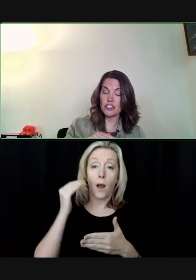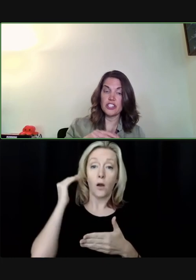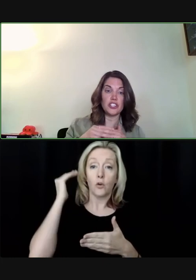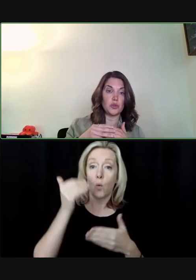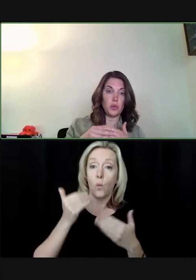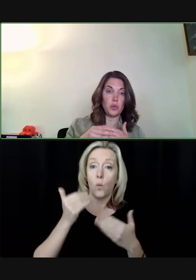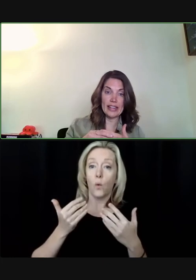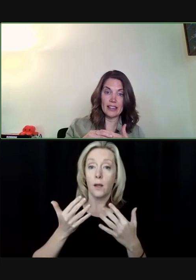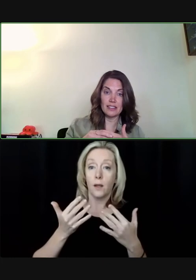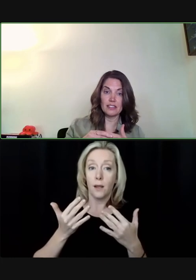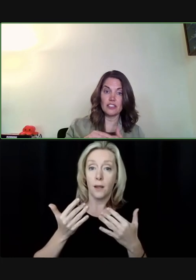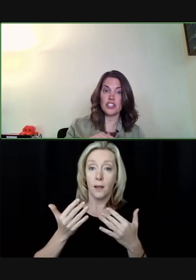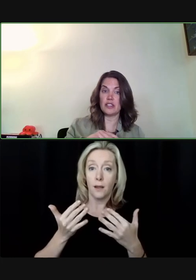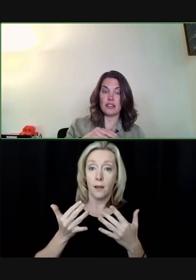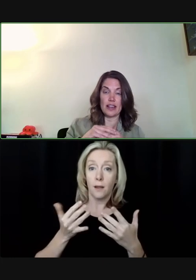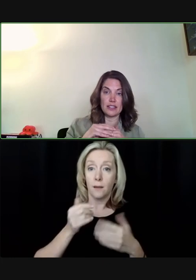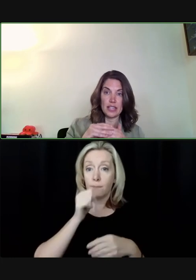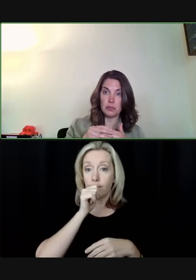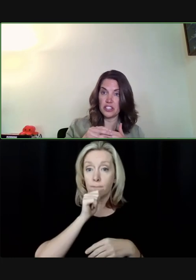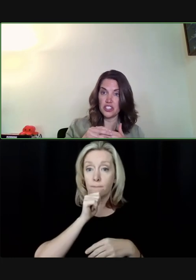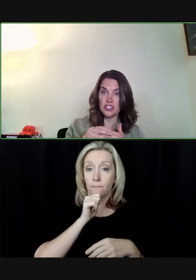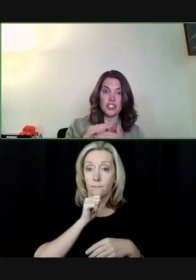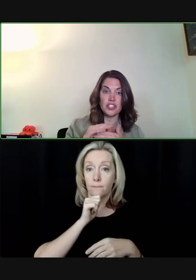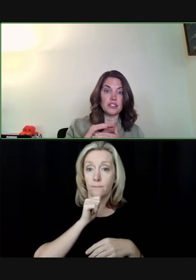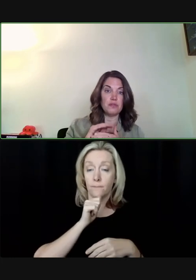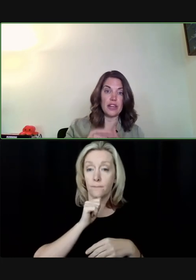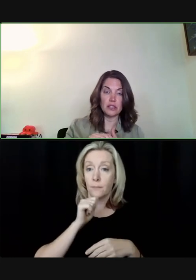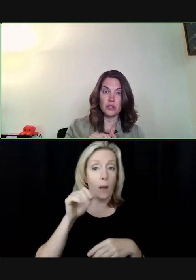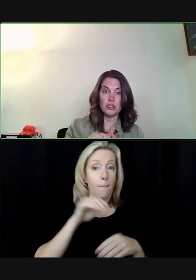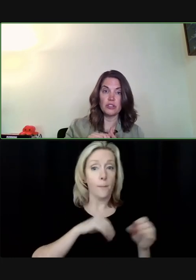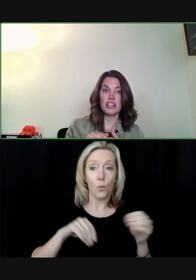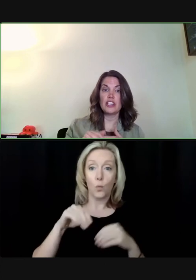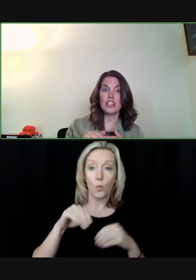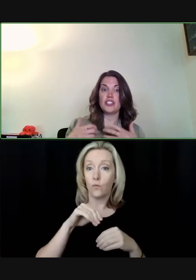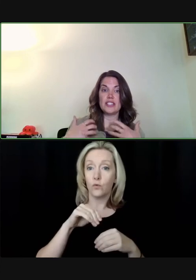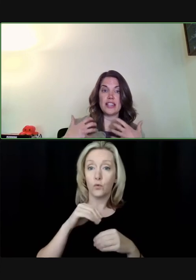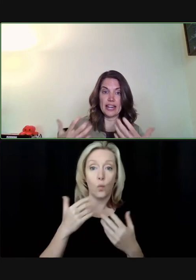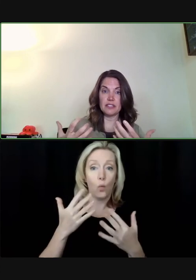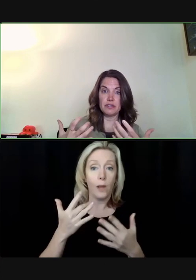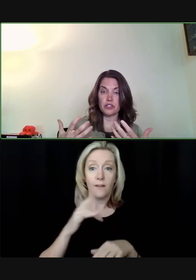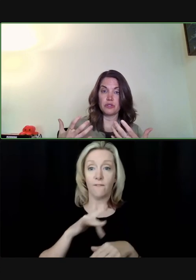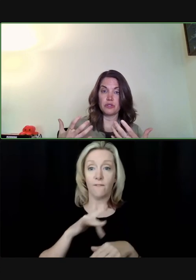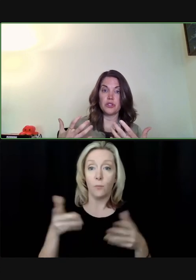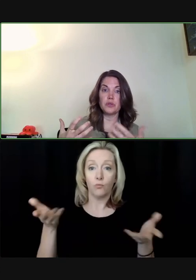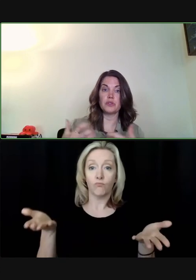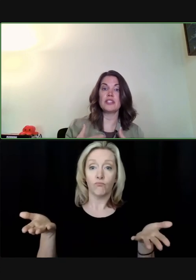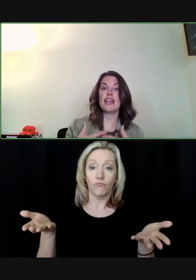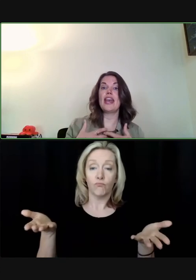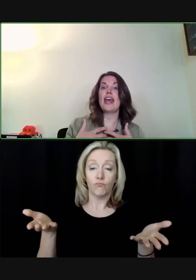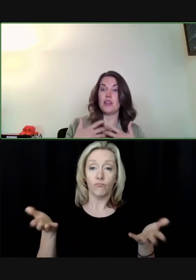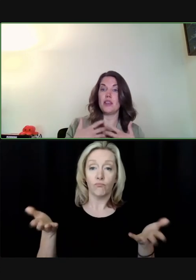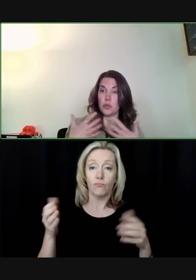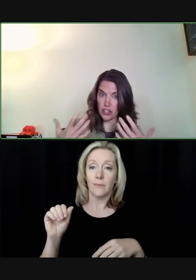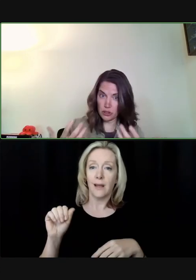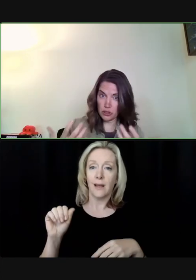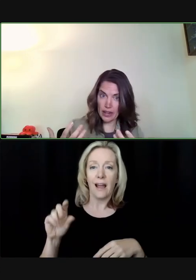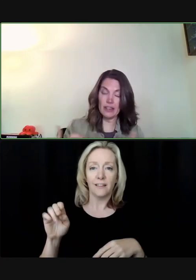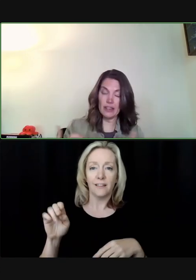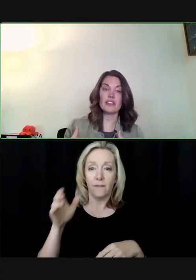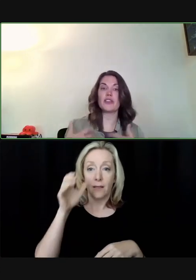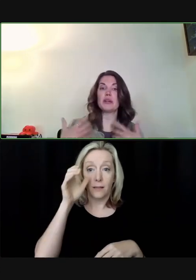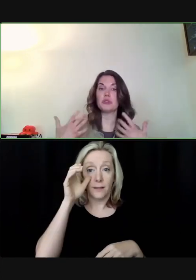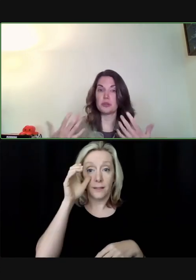still there. She's just waiting. She's in that same position. She's available. She's an active listener for the student. And then when